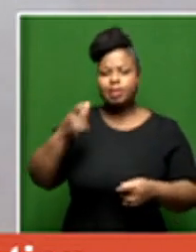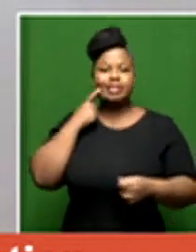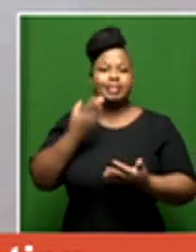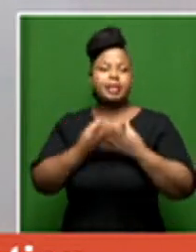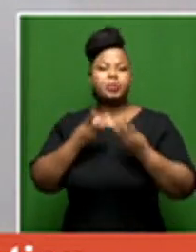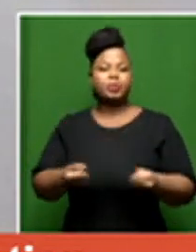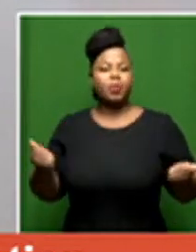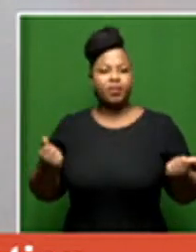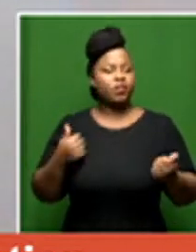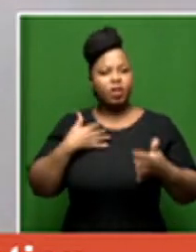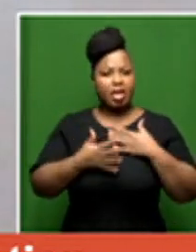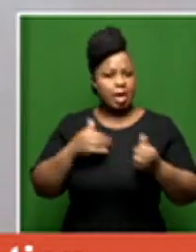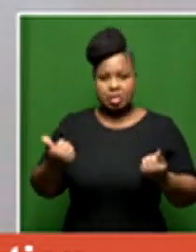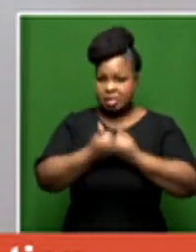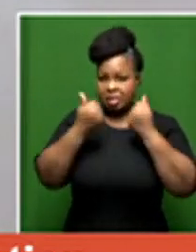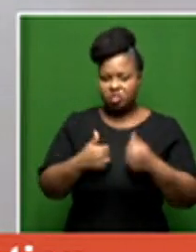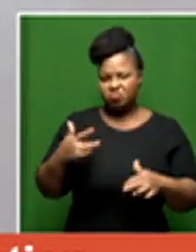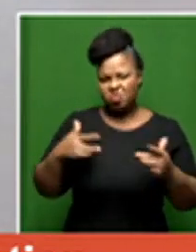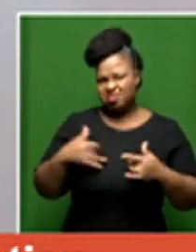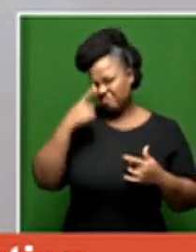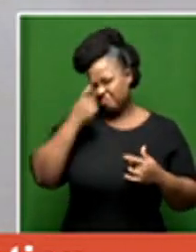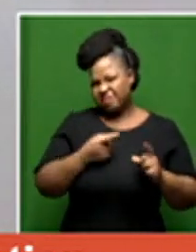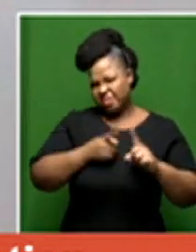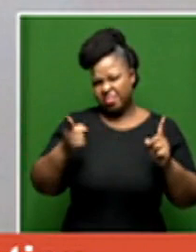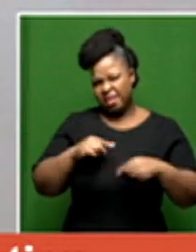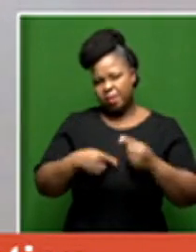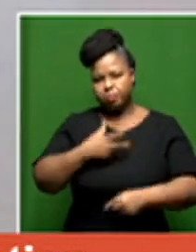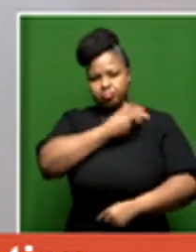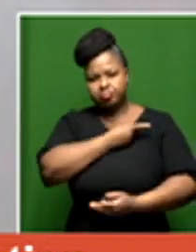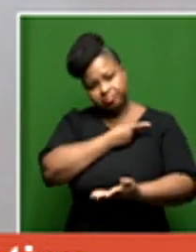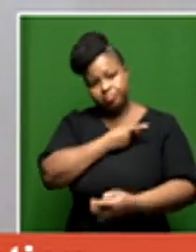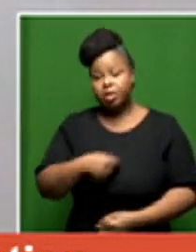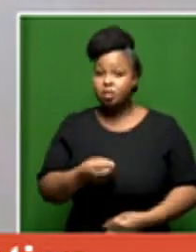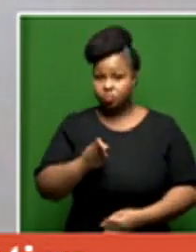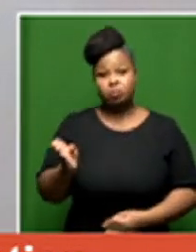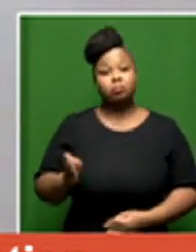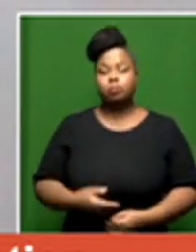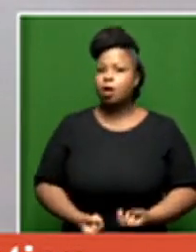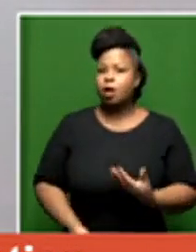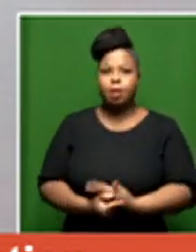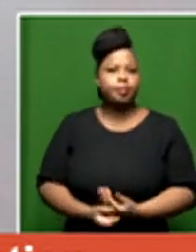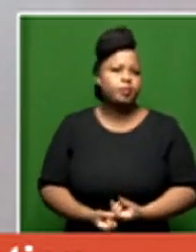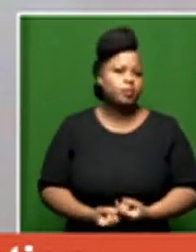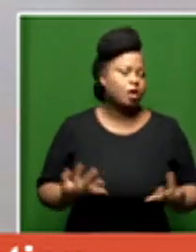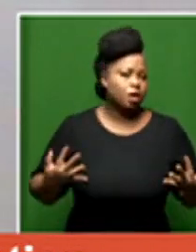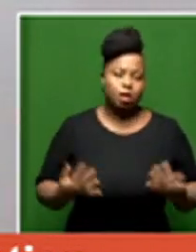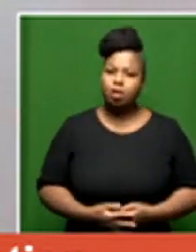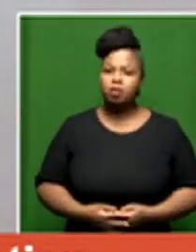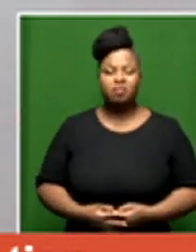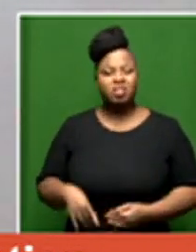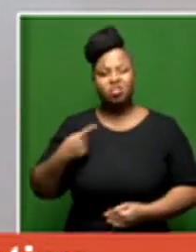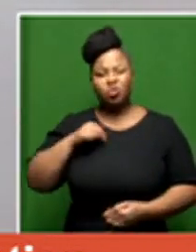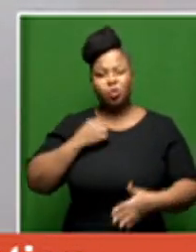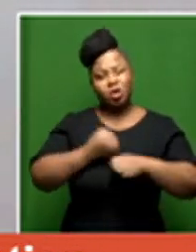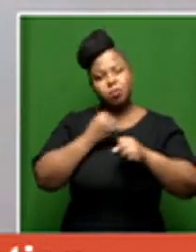address any myths and misconceptions they have around vaccination. But these are very common and they are real, and we are